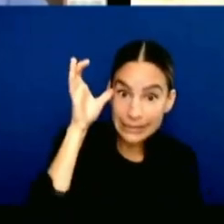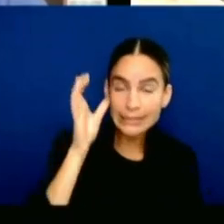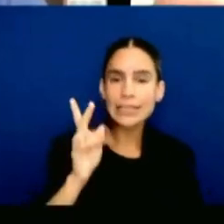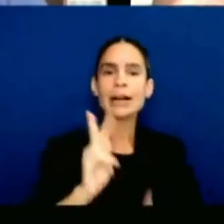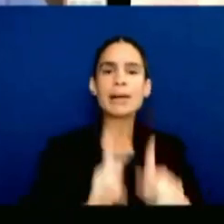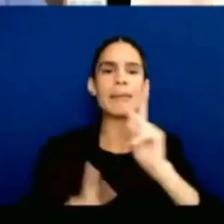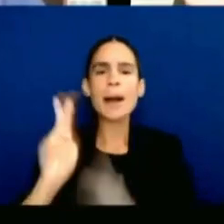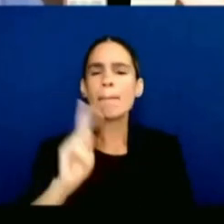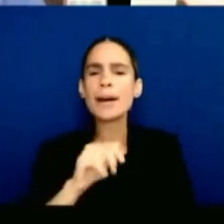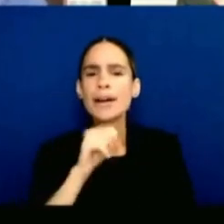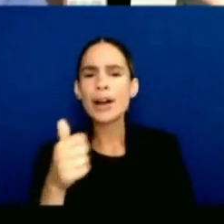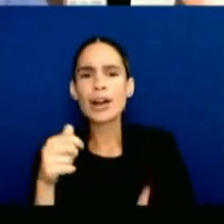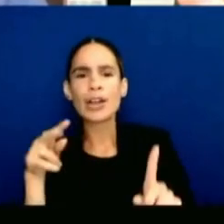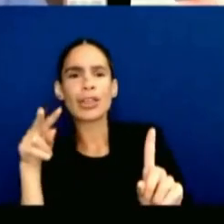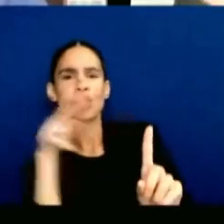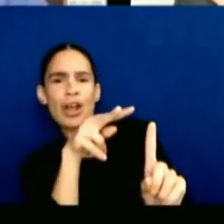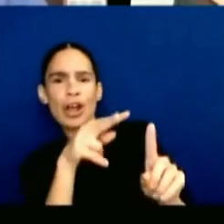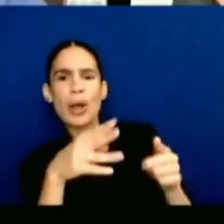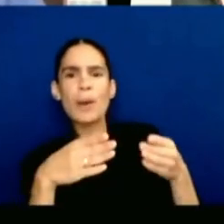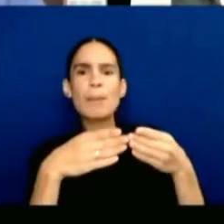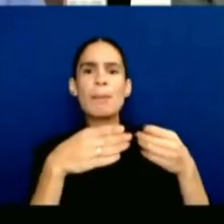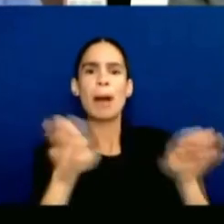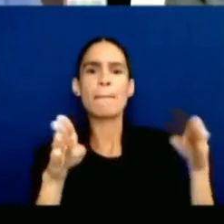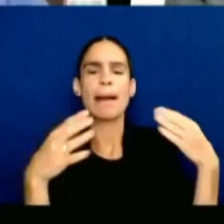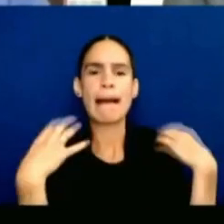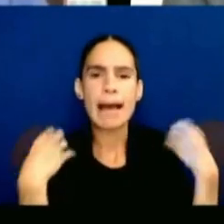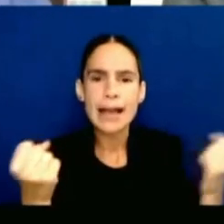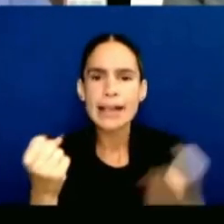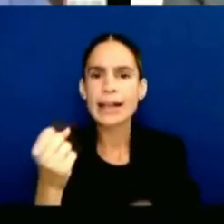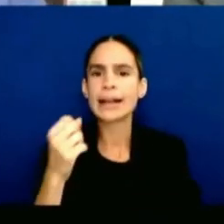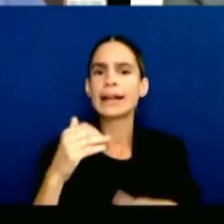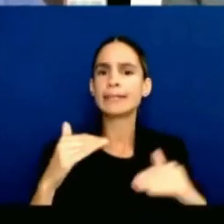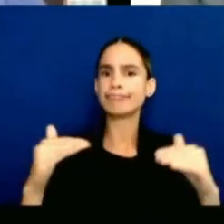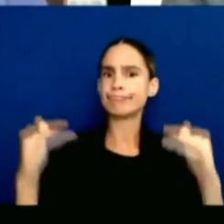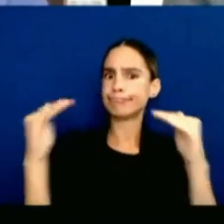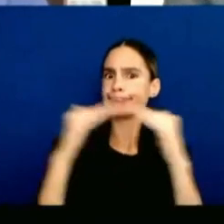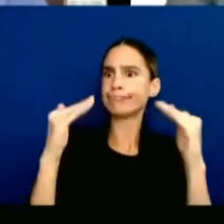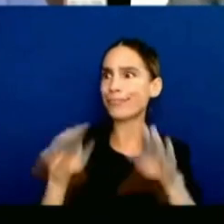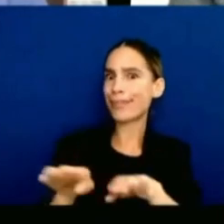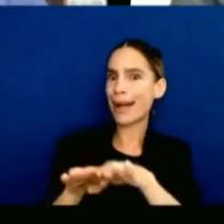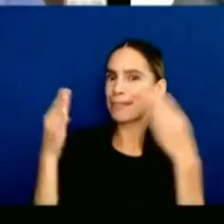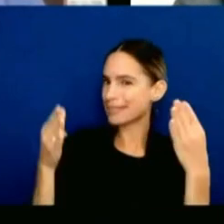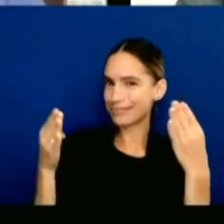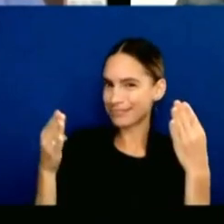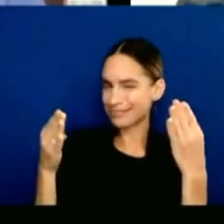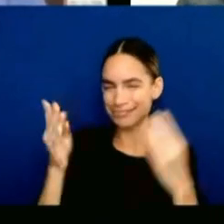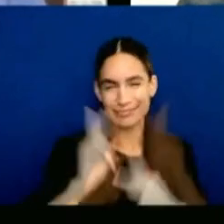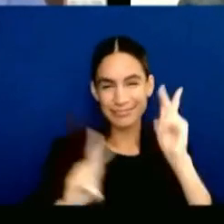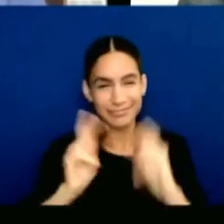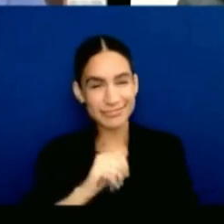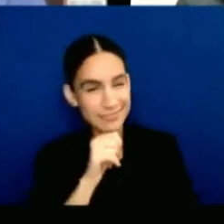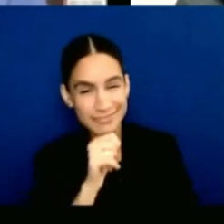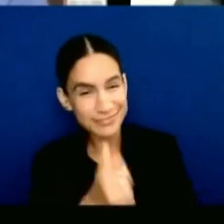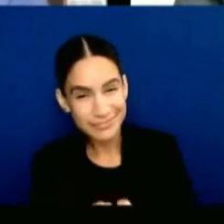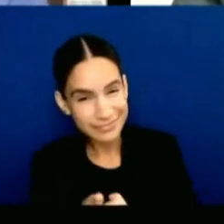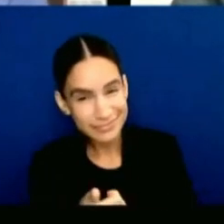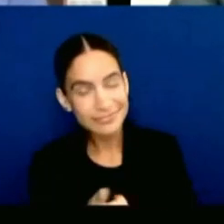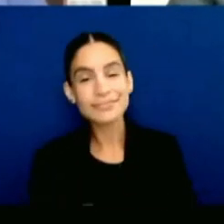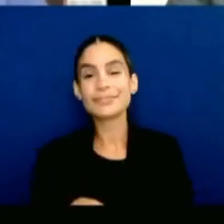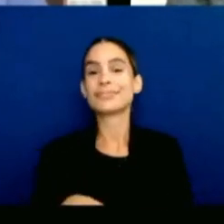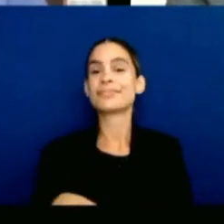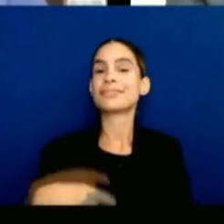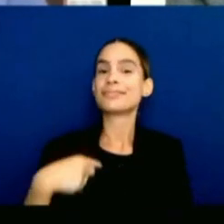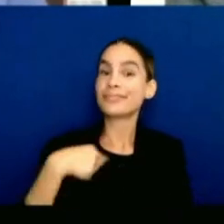economic opening as if they were opposing forces, they're not. We should use the public health effort as